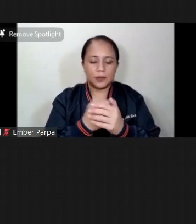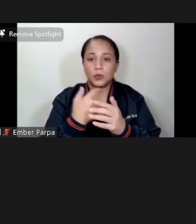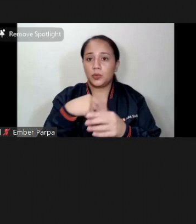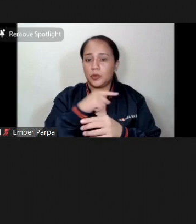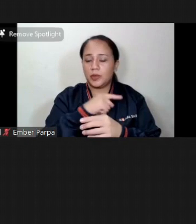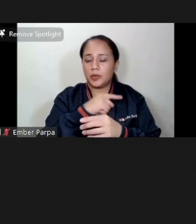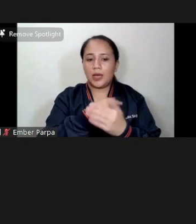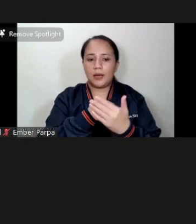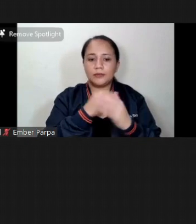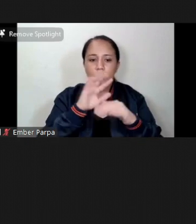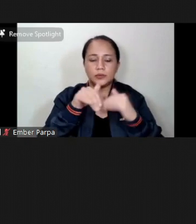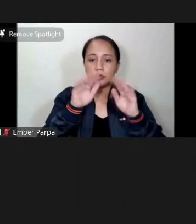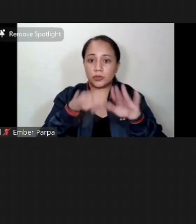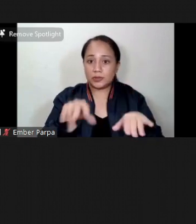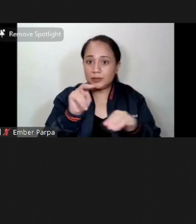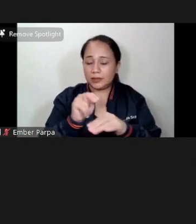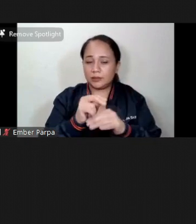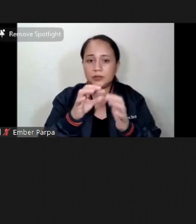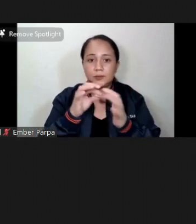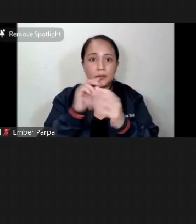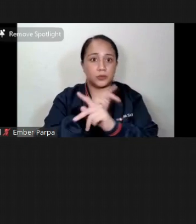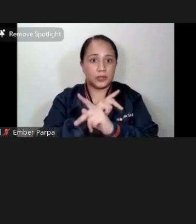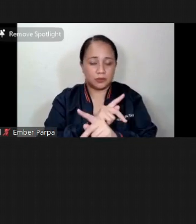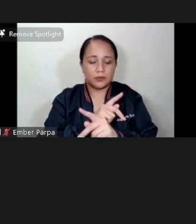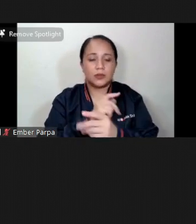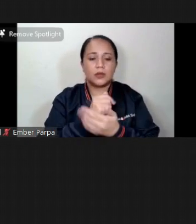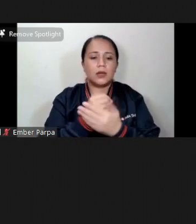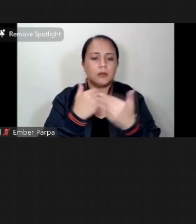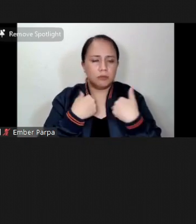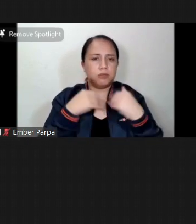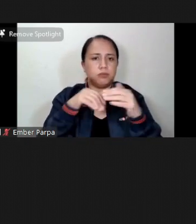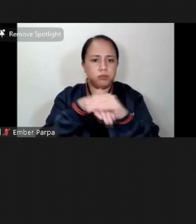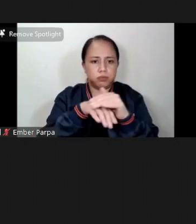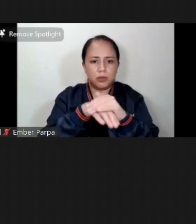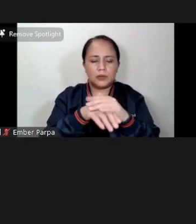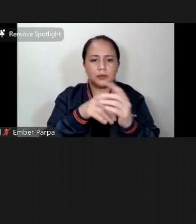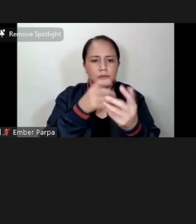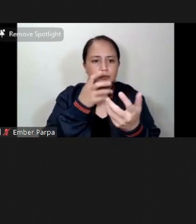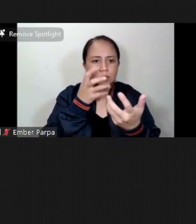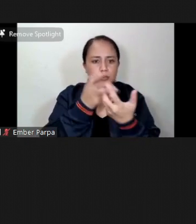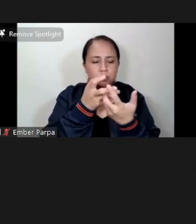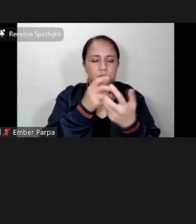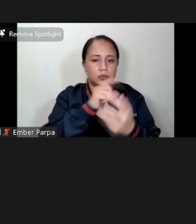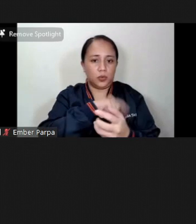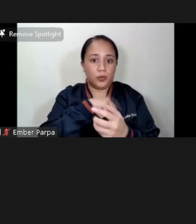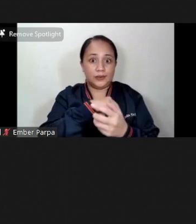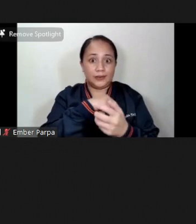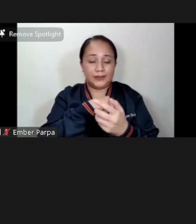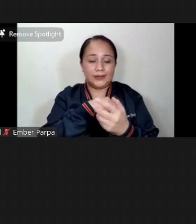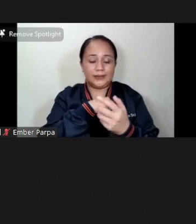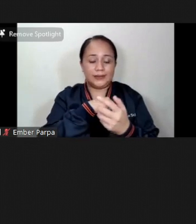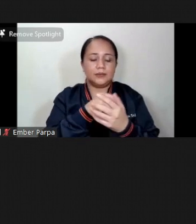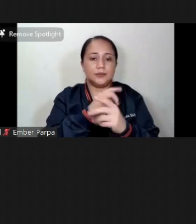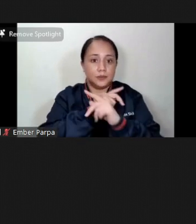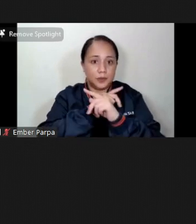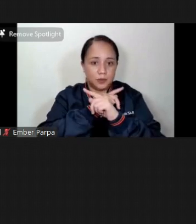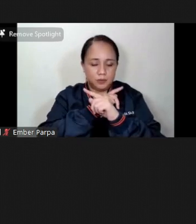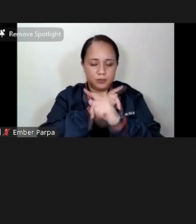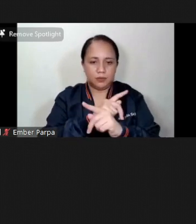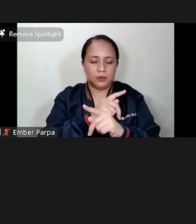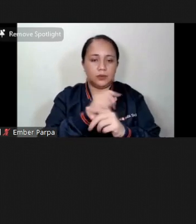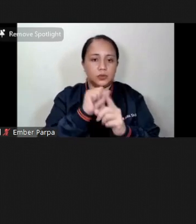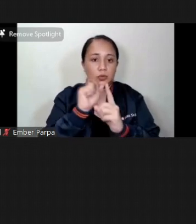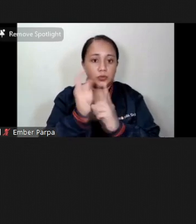all children in need of special protection have access to appropriate and quality practice or protective,